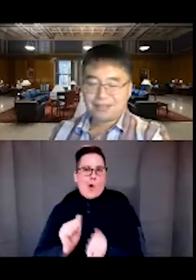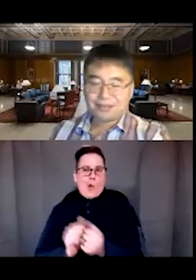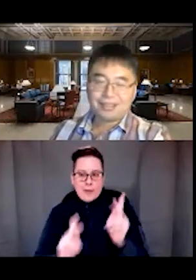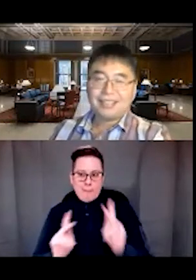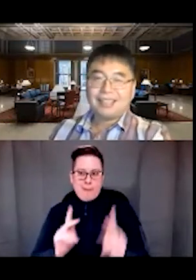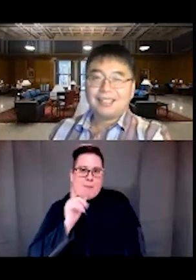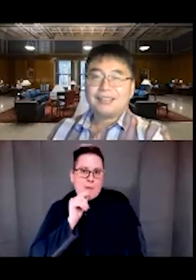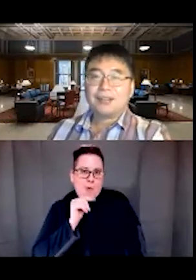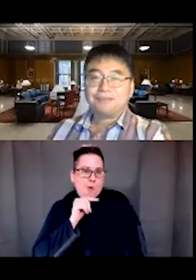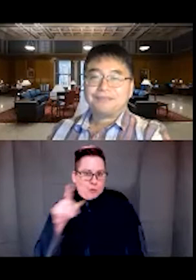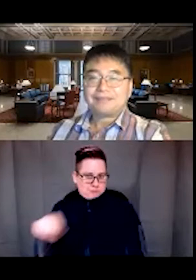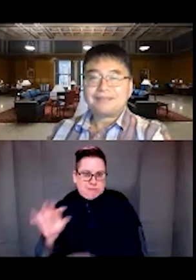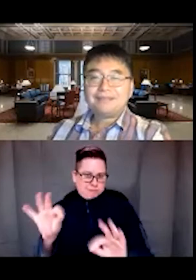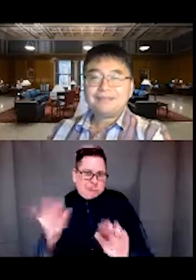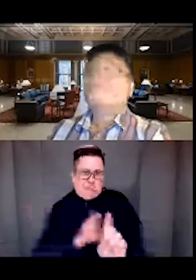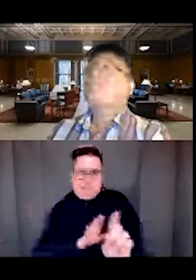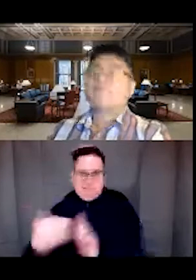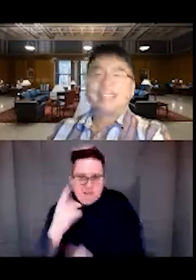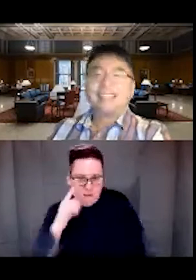your organization. So.